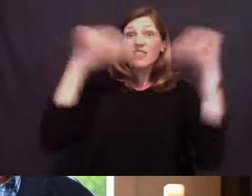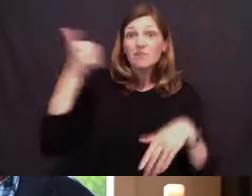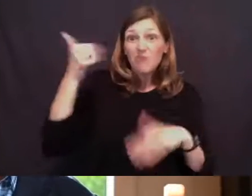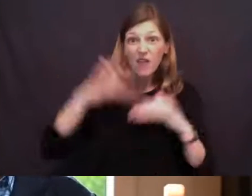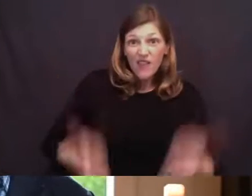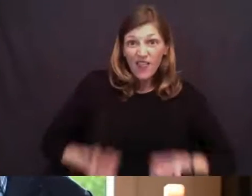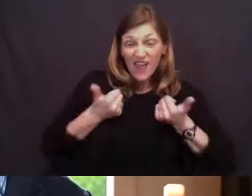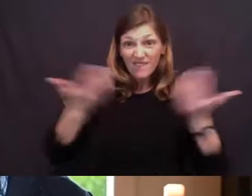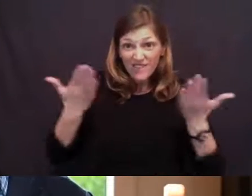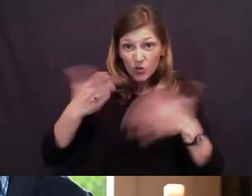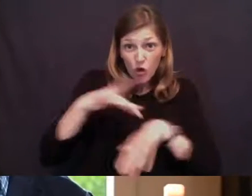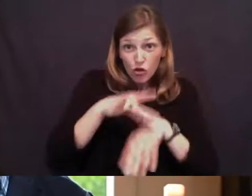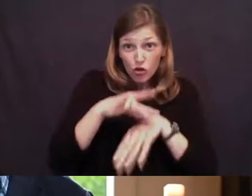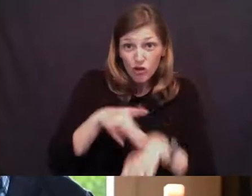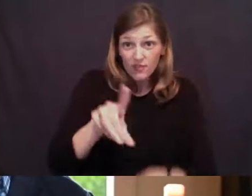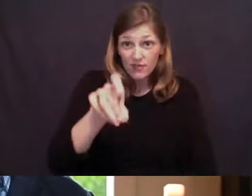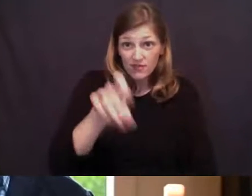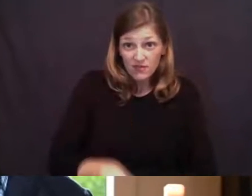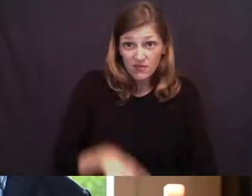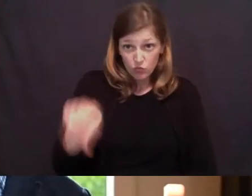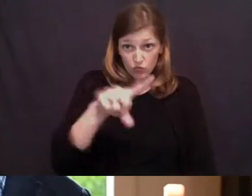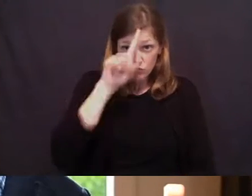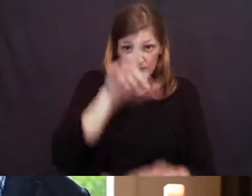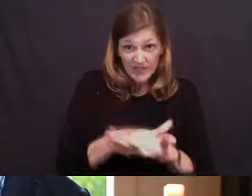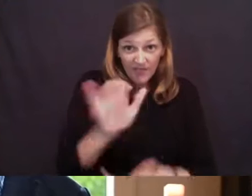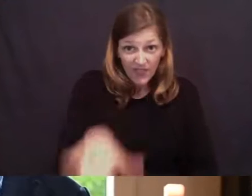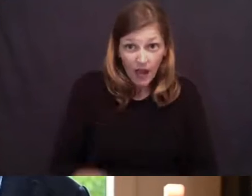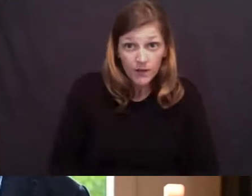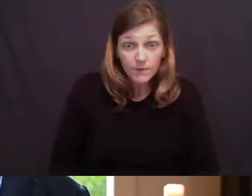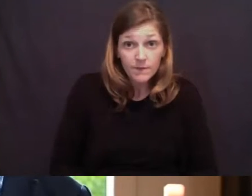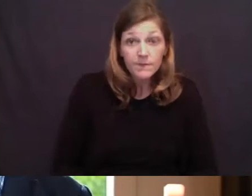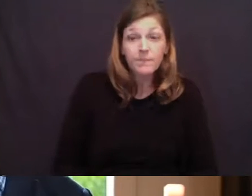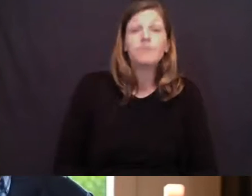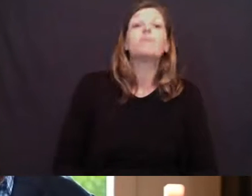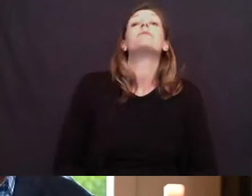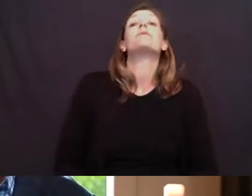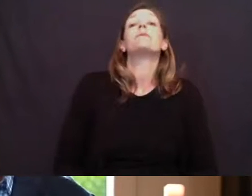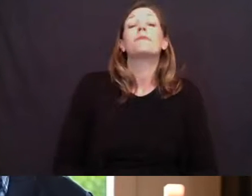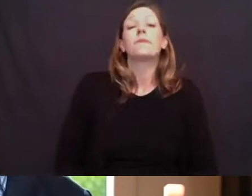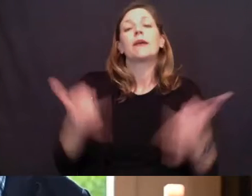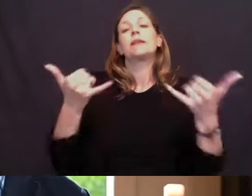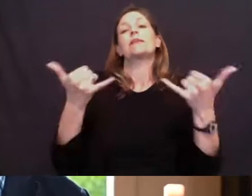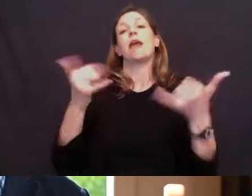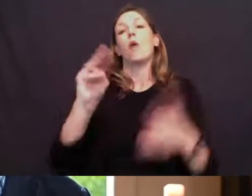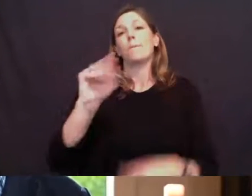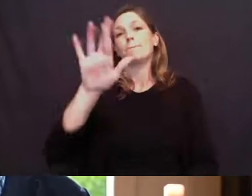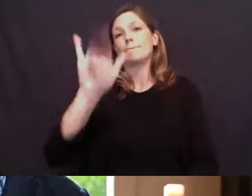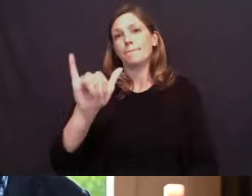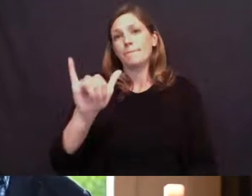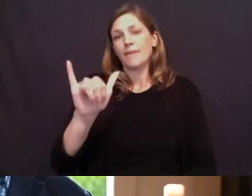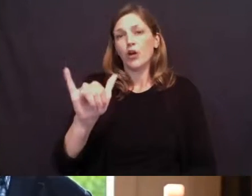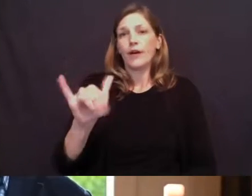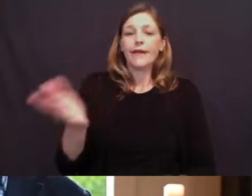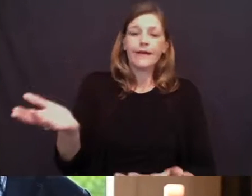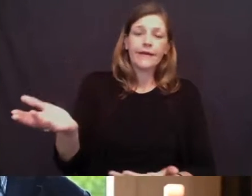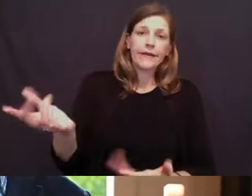here on this earth? Do you believe this? Now Mary comes. Mary comes